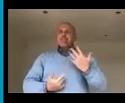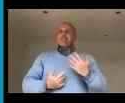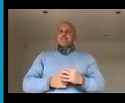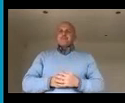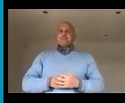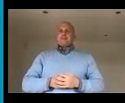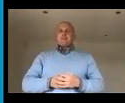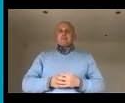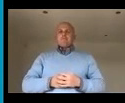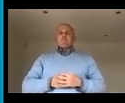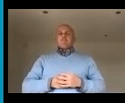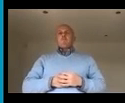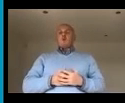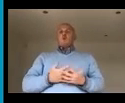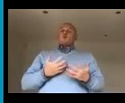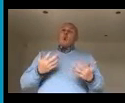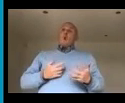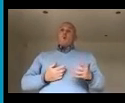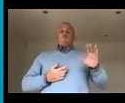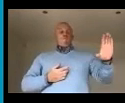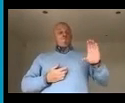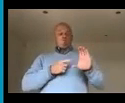So what sort of things can be funded?